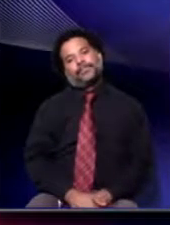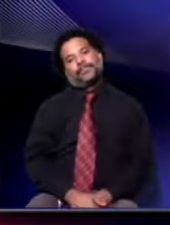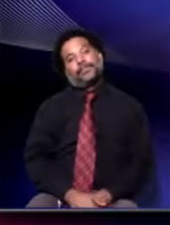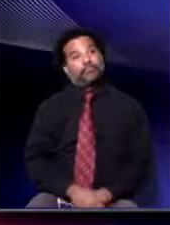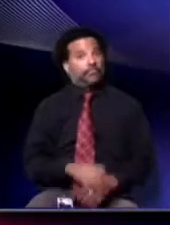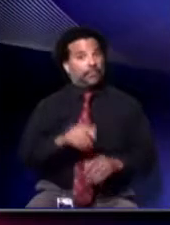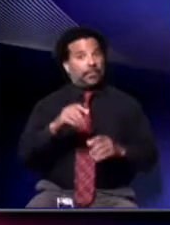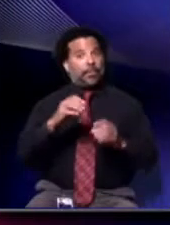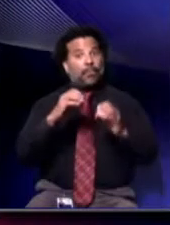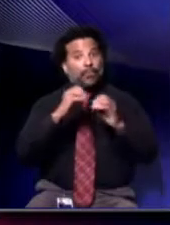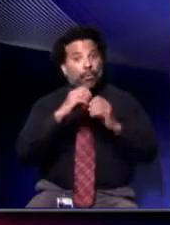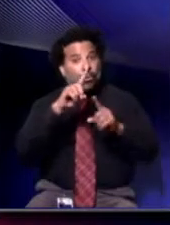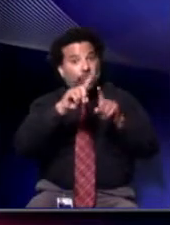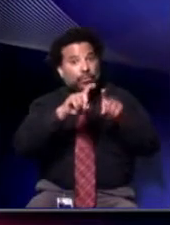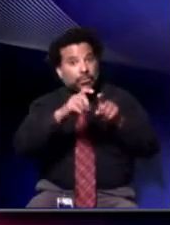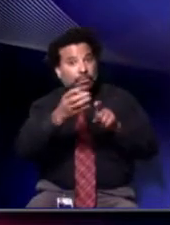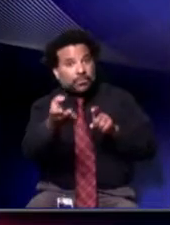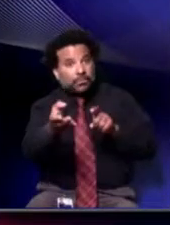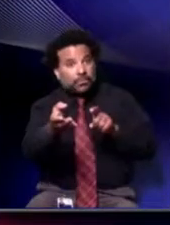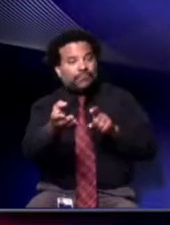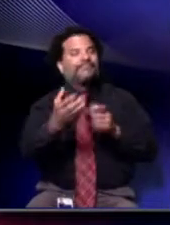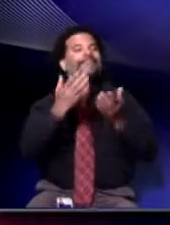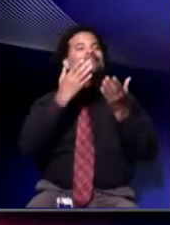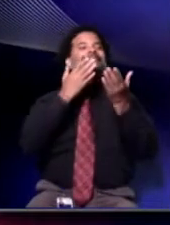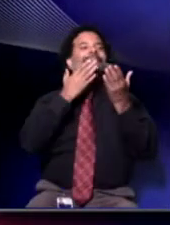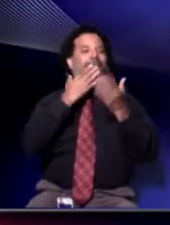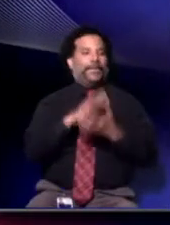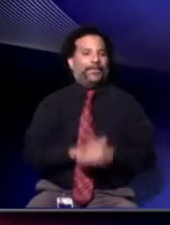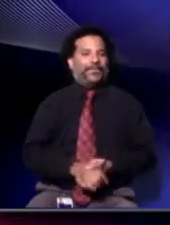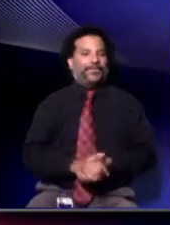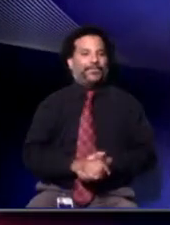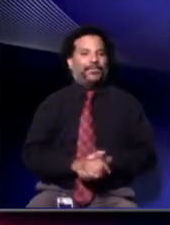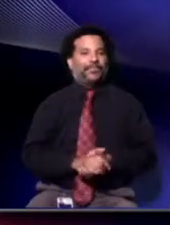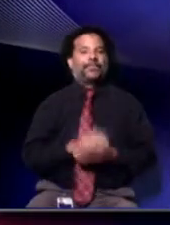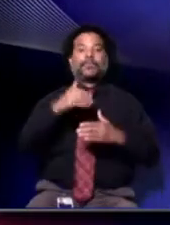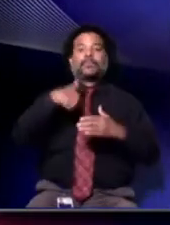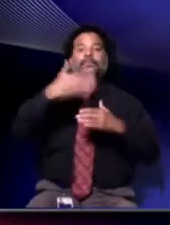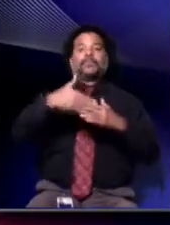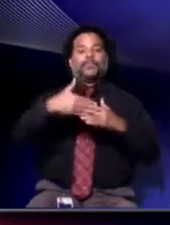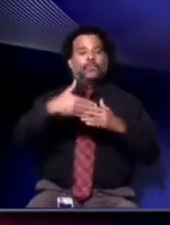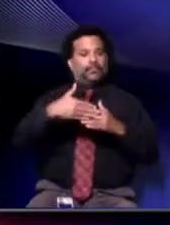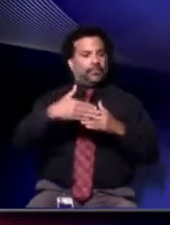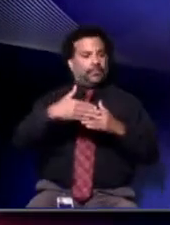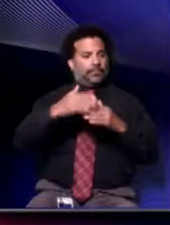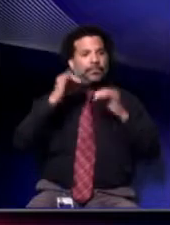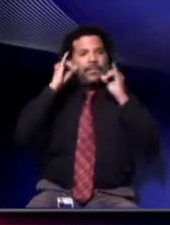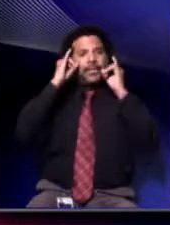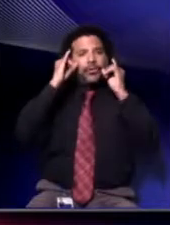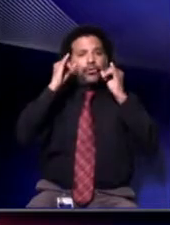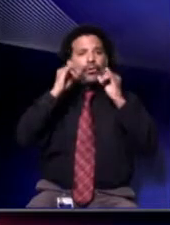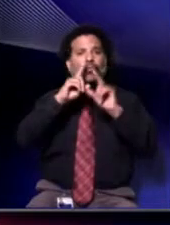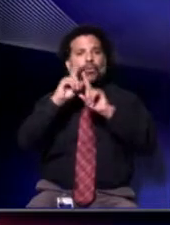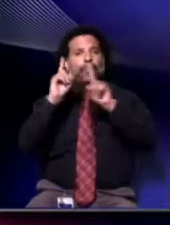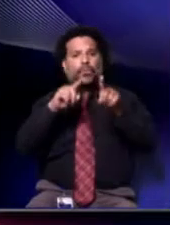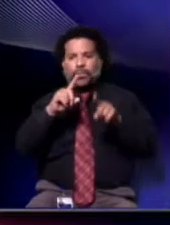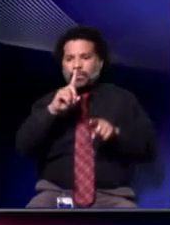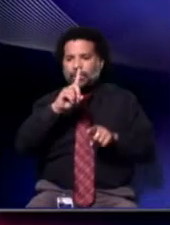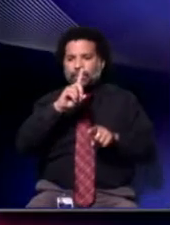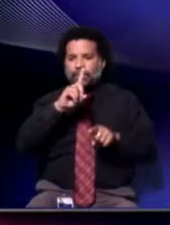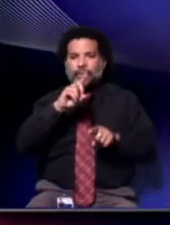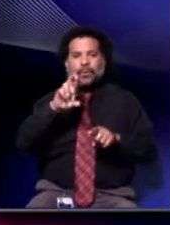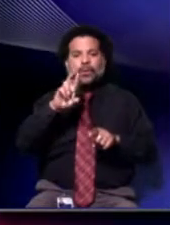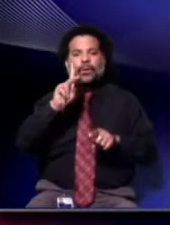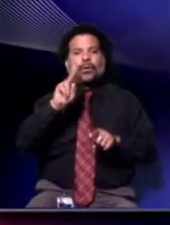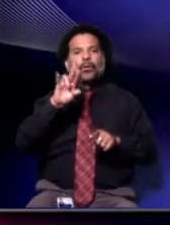Any other questions? Thank you, Mr. Kristen. Thank you. Next is Instructional Report by Dr. Kristen